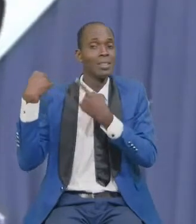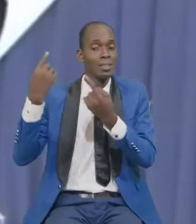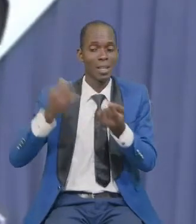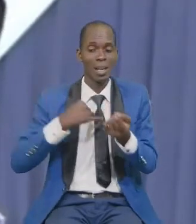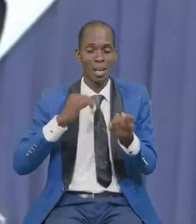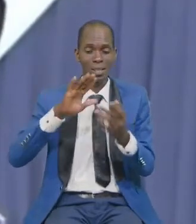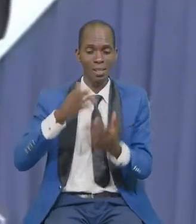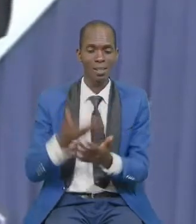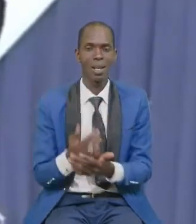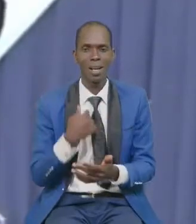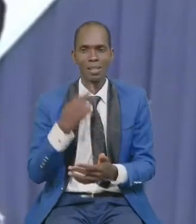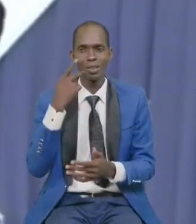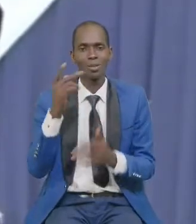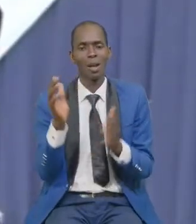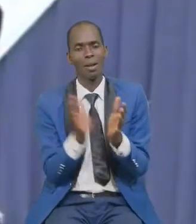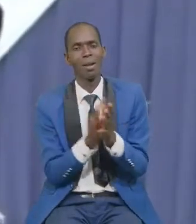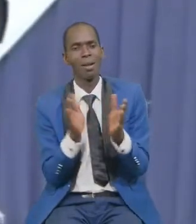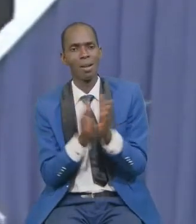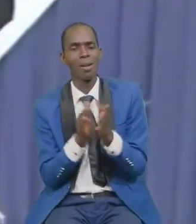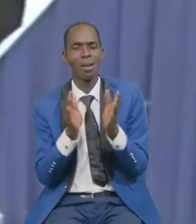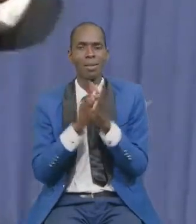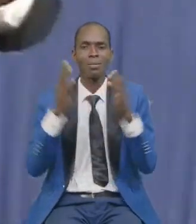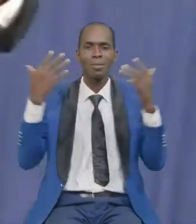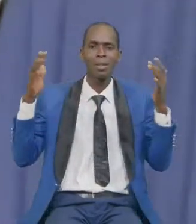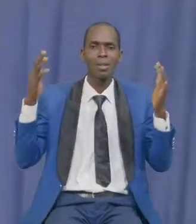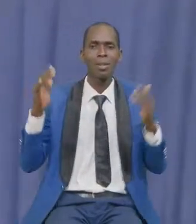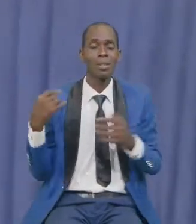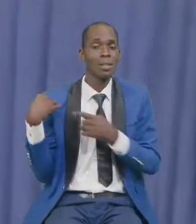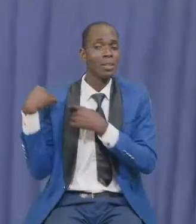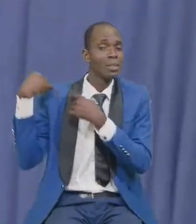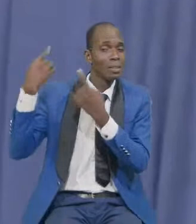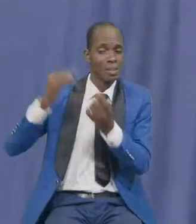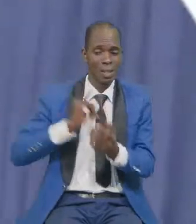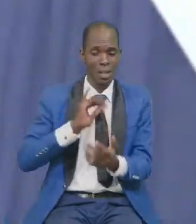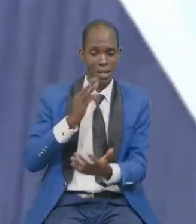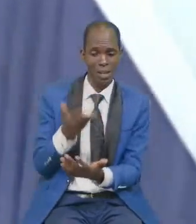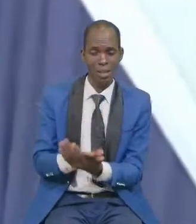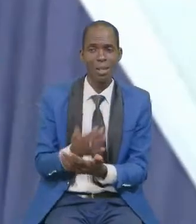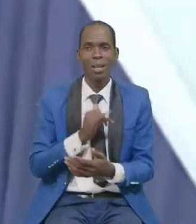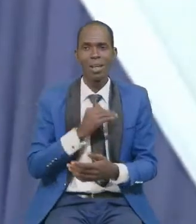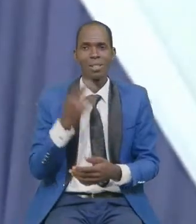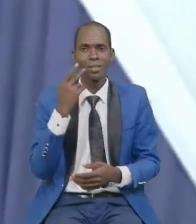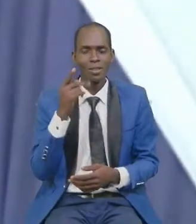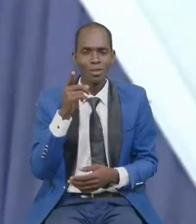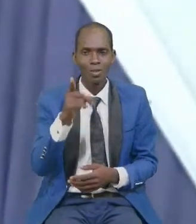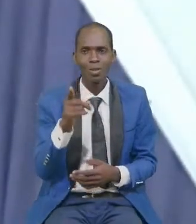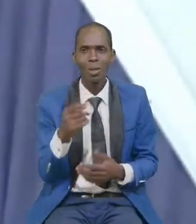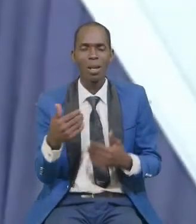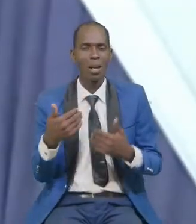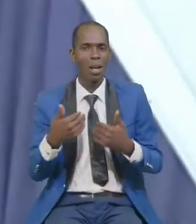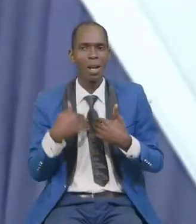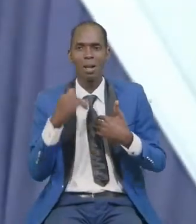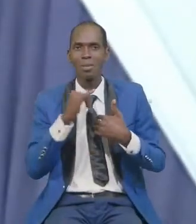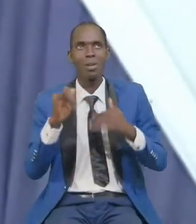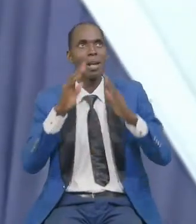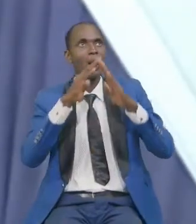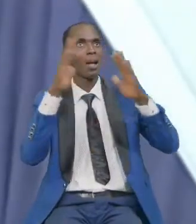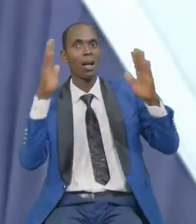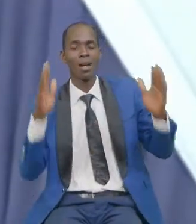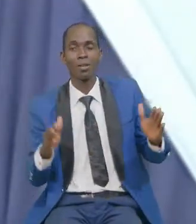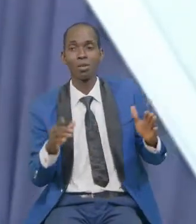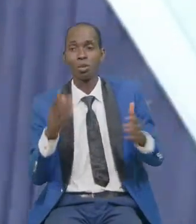see you clapping. Since I came, I see you. You have a house. Some of you have